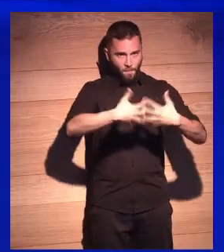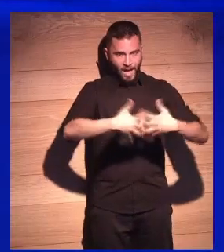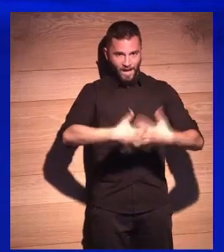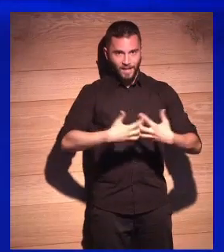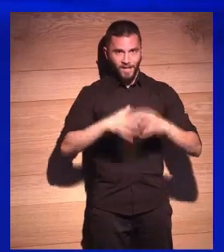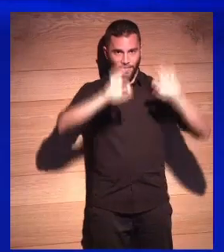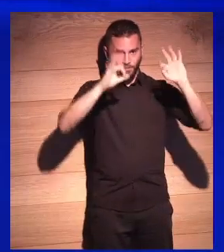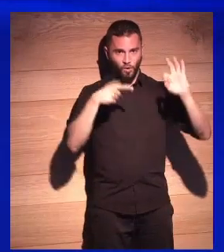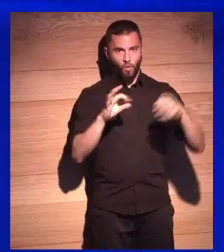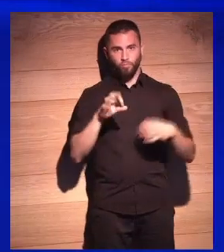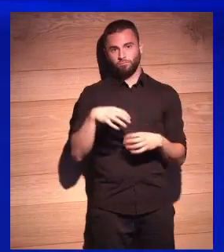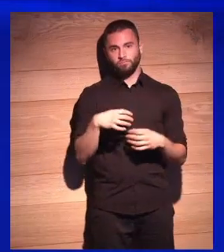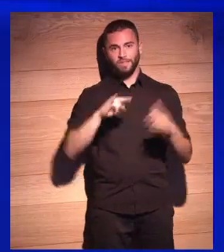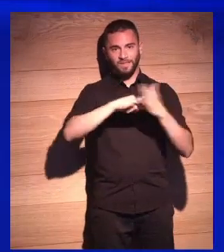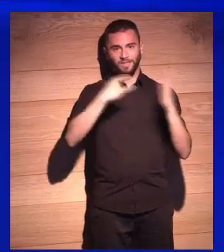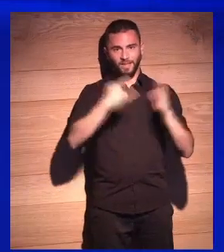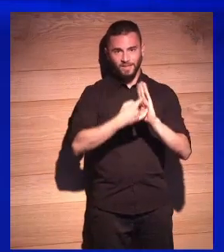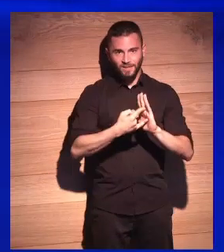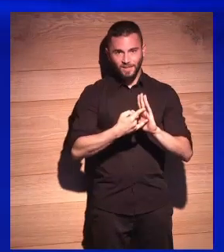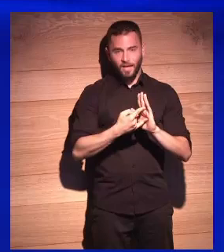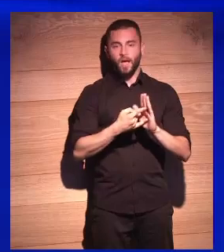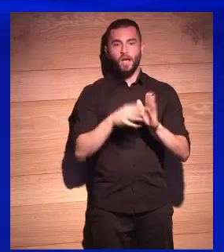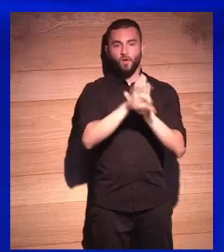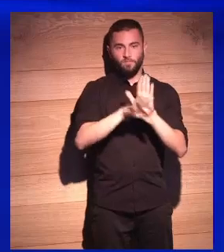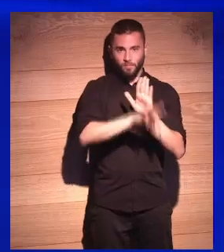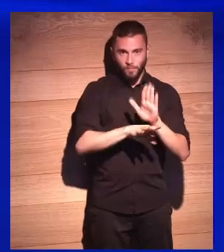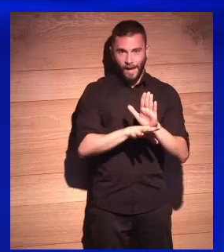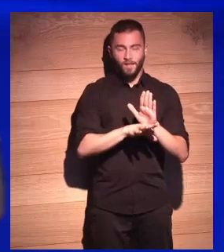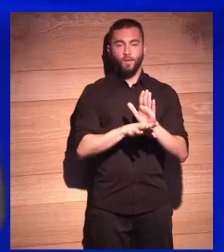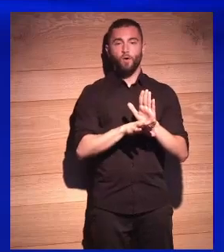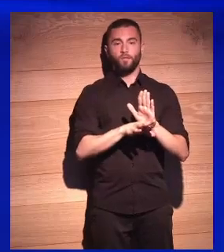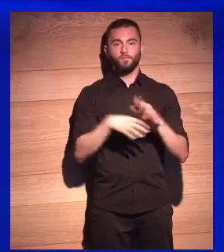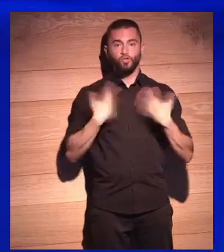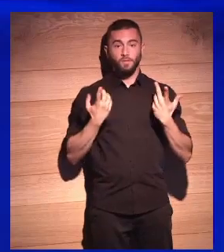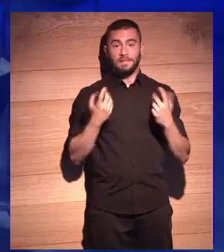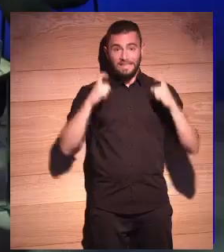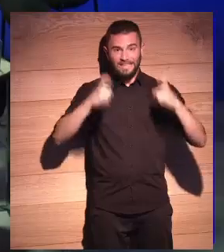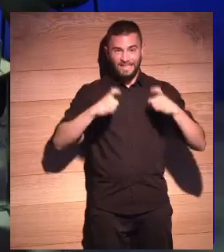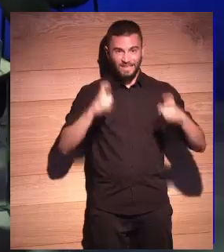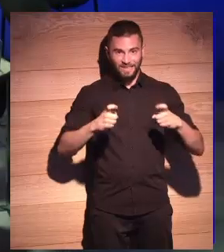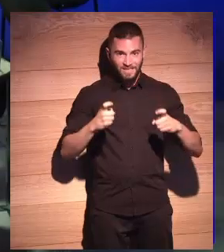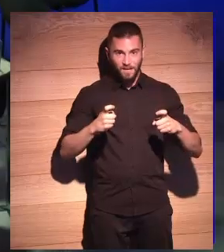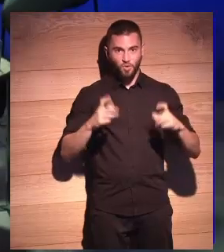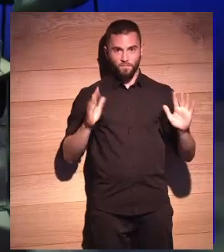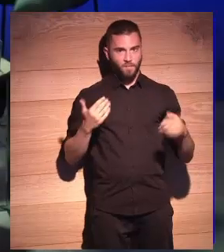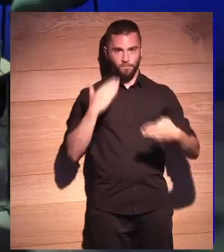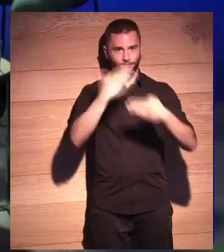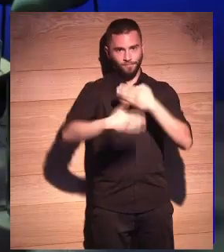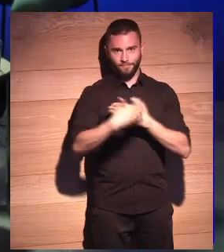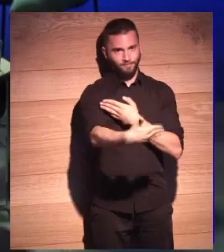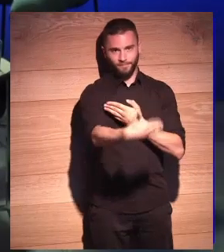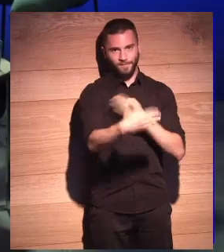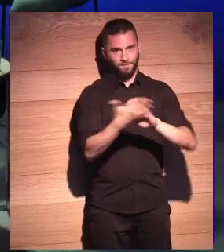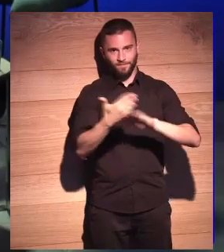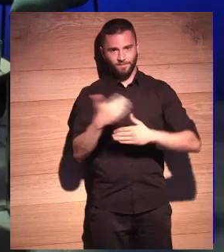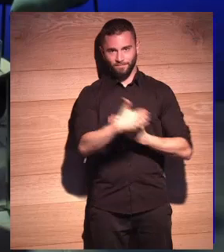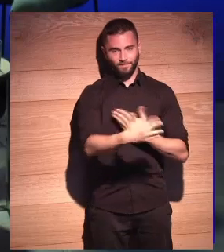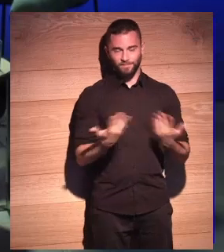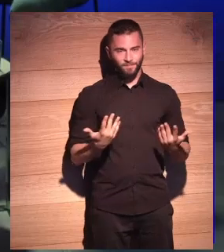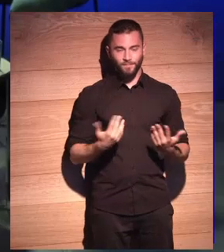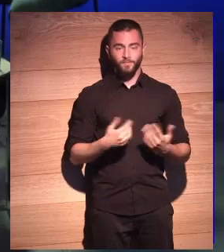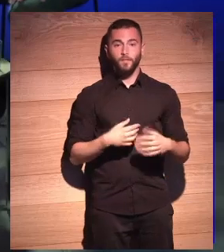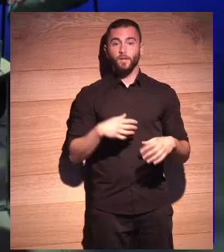to a specific machine, to a specific operating system. And we try, and it's something that